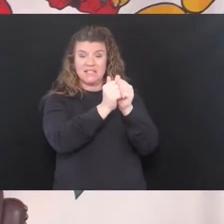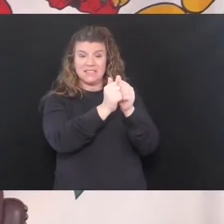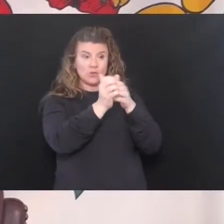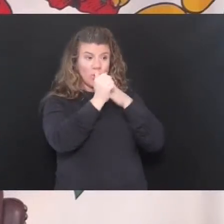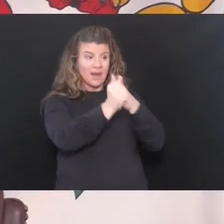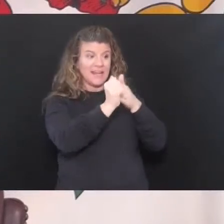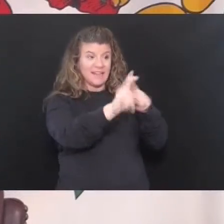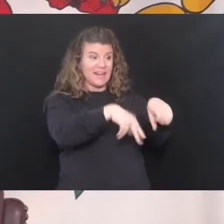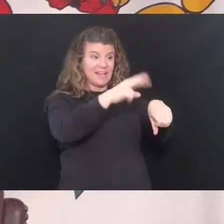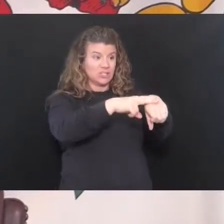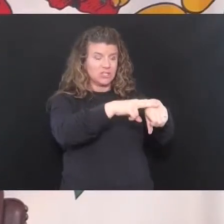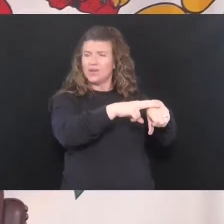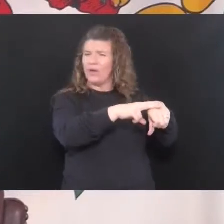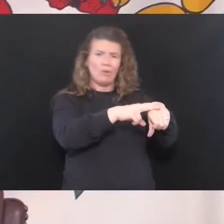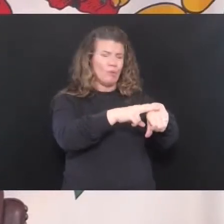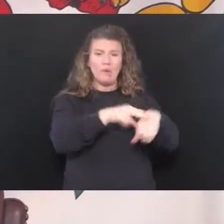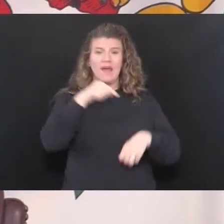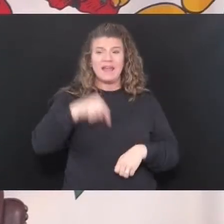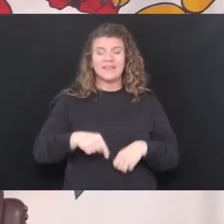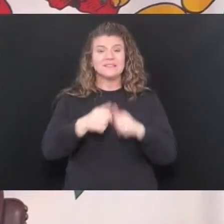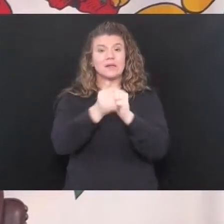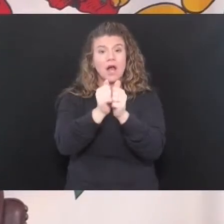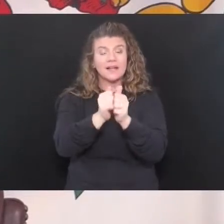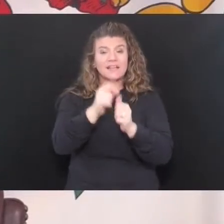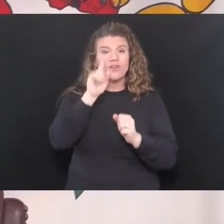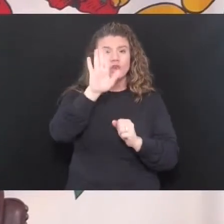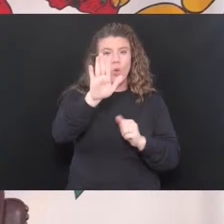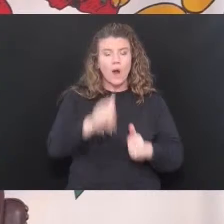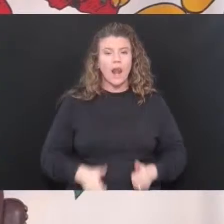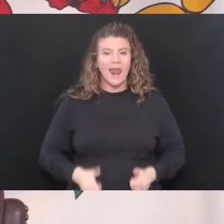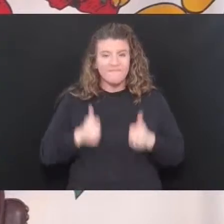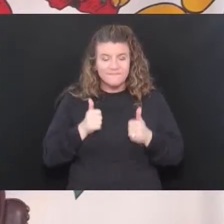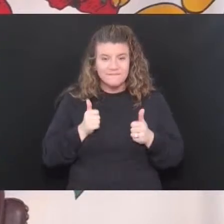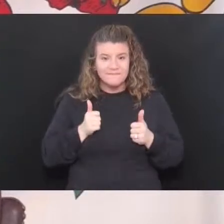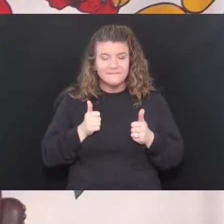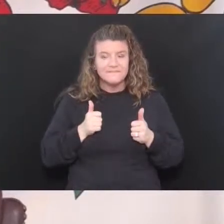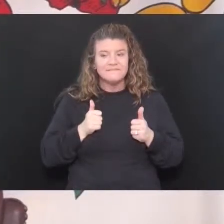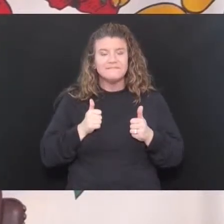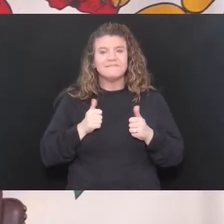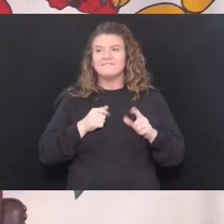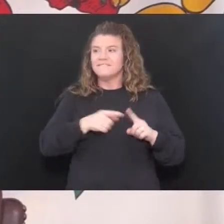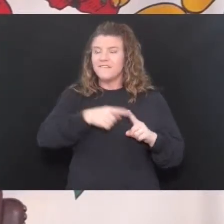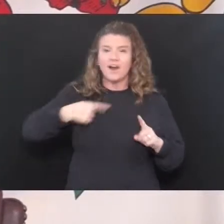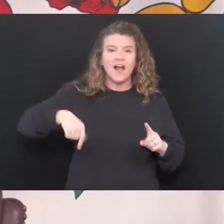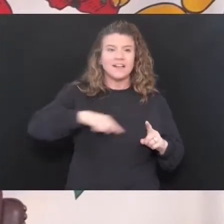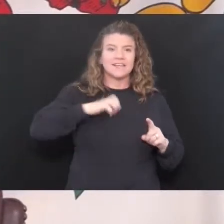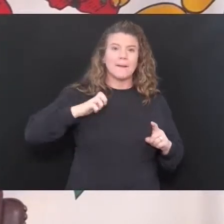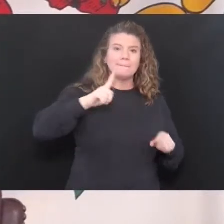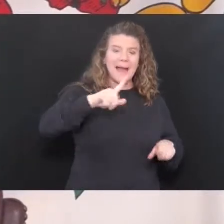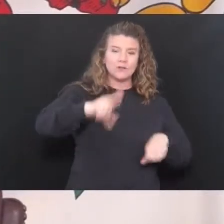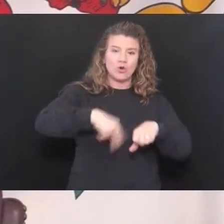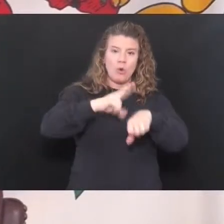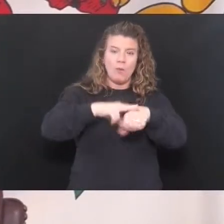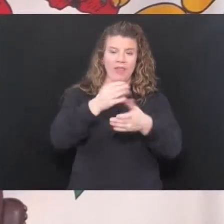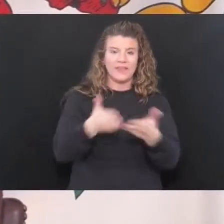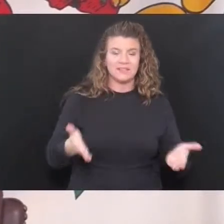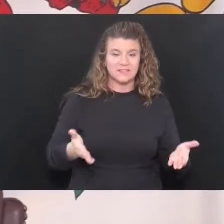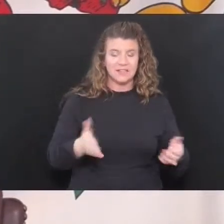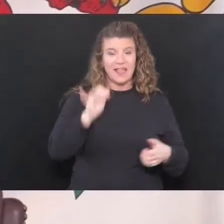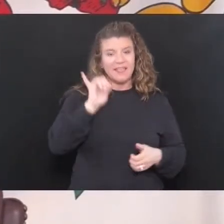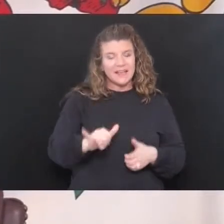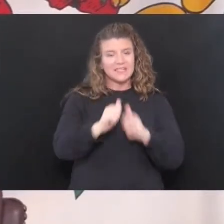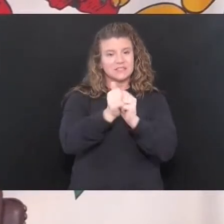nation. This is a contest to live, to get back to normalcy. This is a contest,